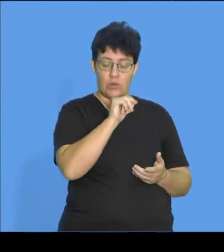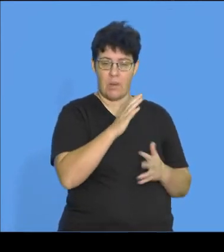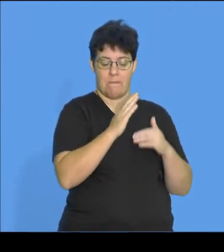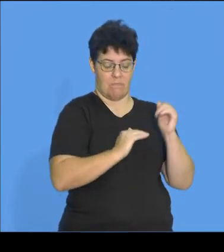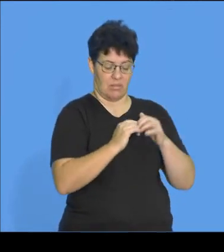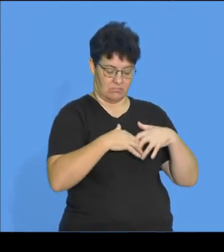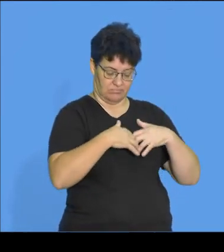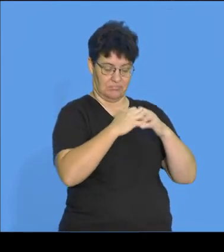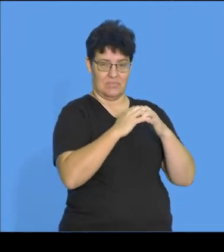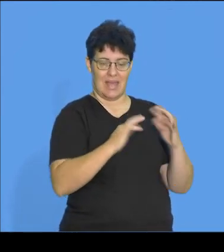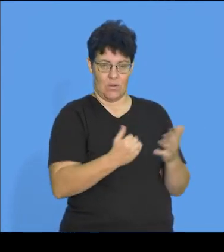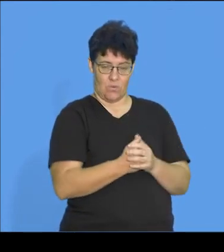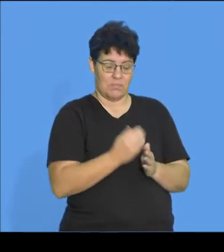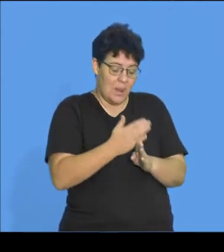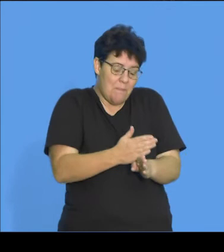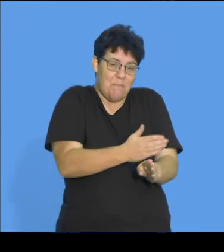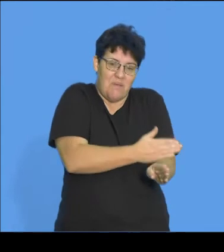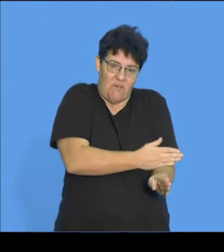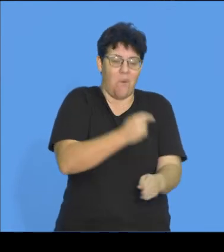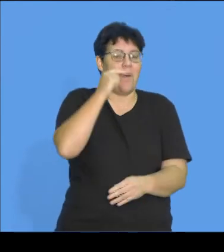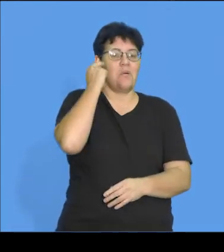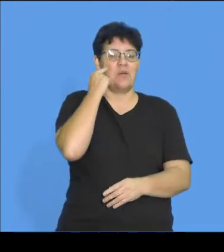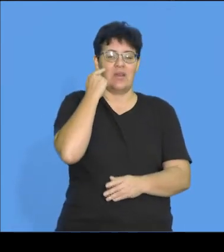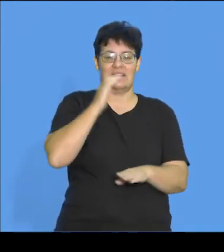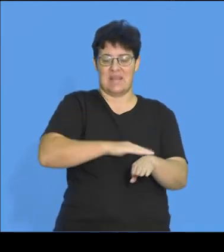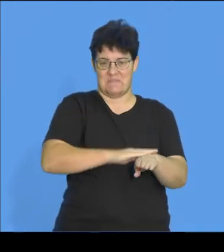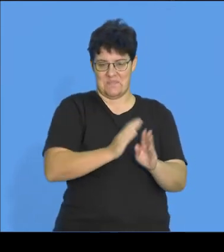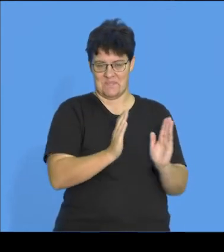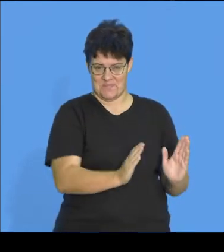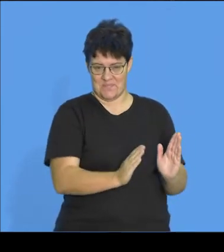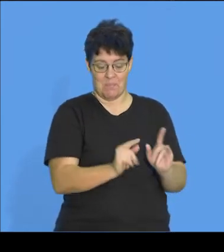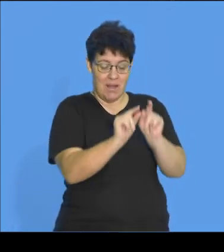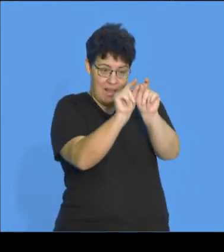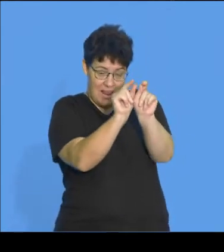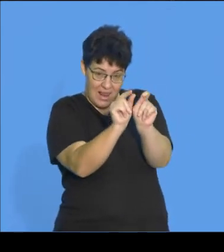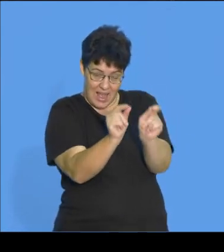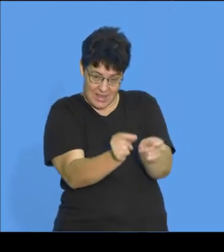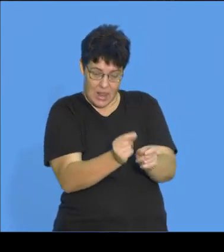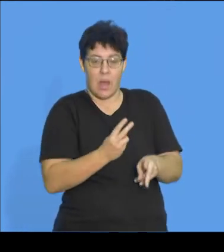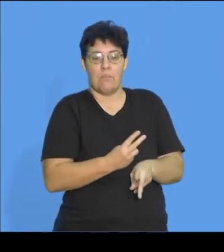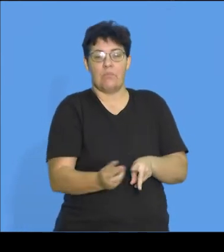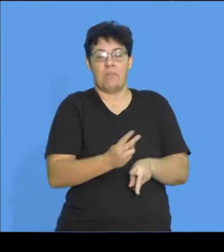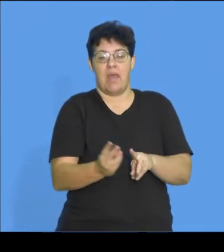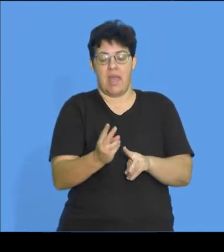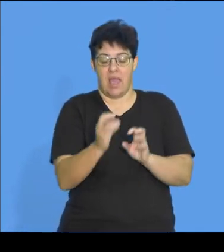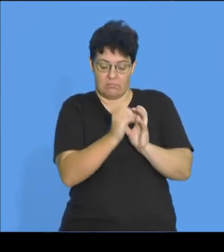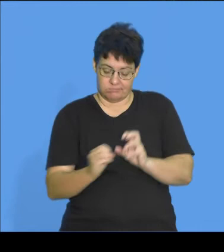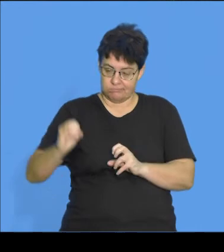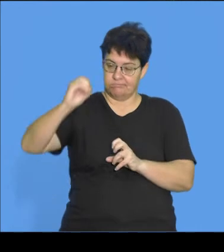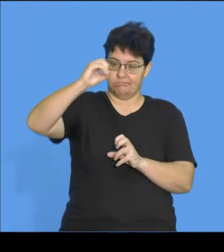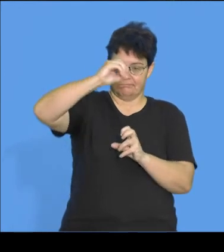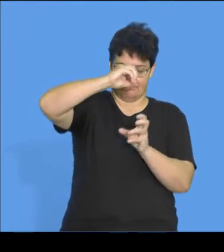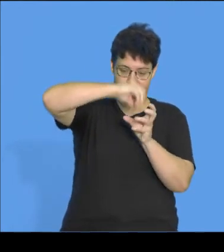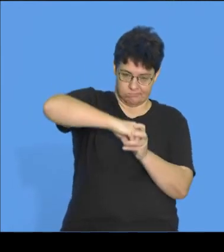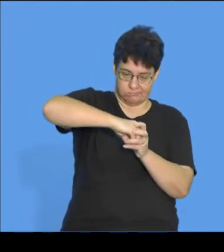call that the premenstrual cycle, and this is when the lining of the endometrium is prepared for implantation. We know